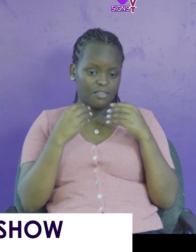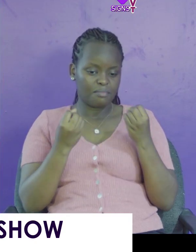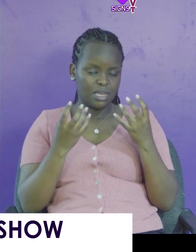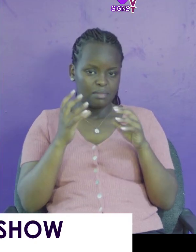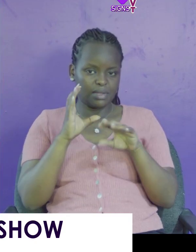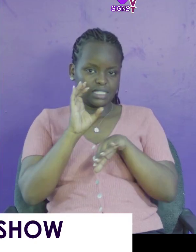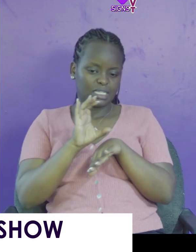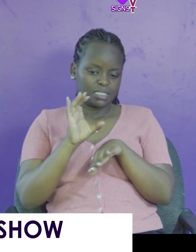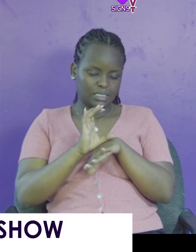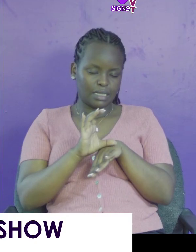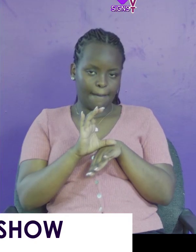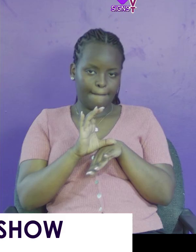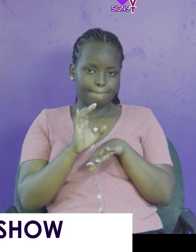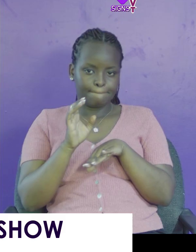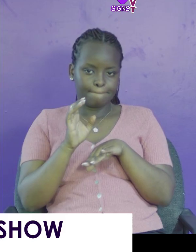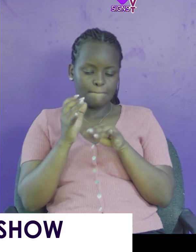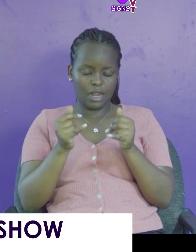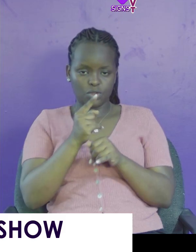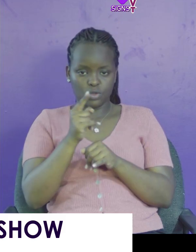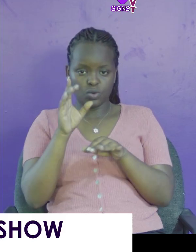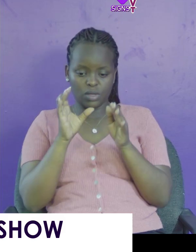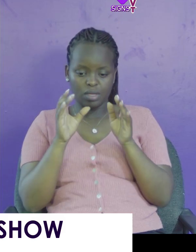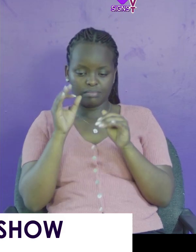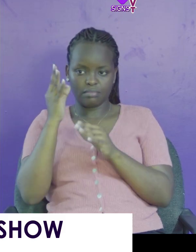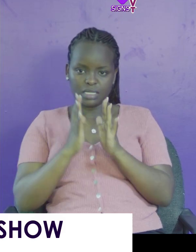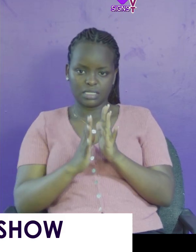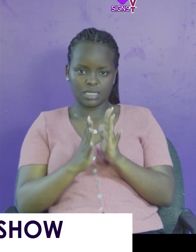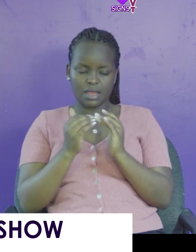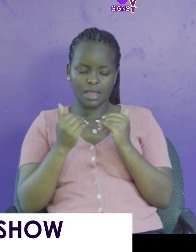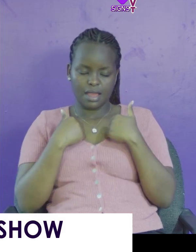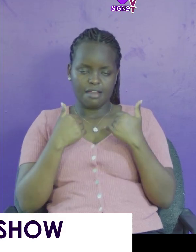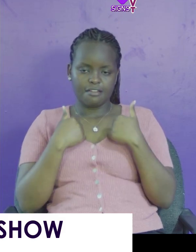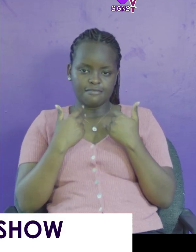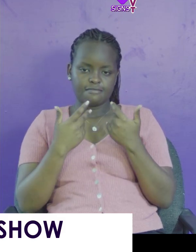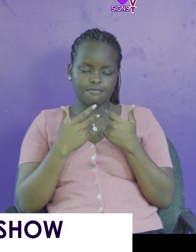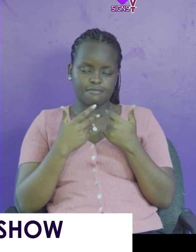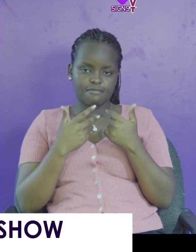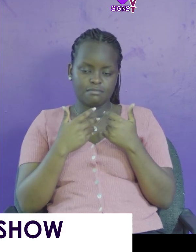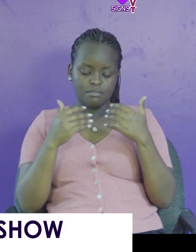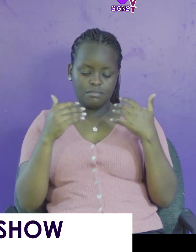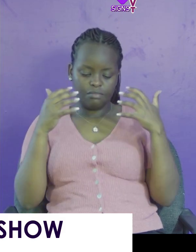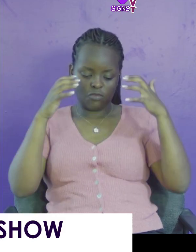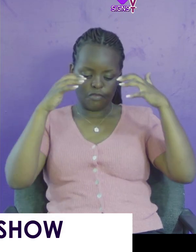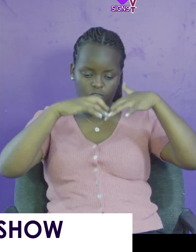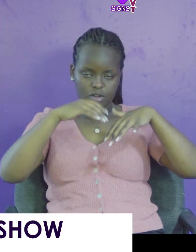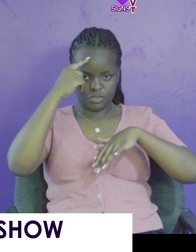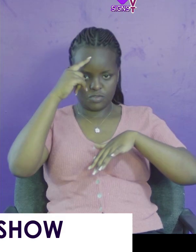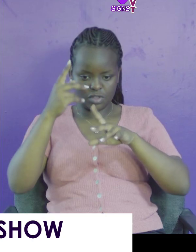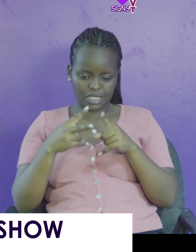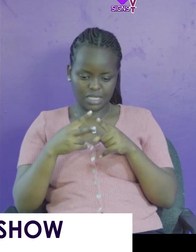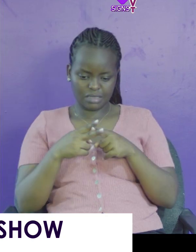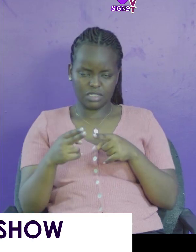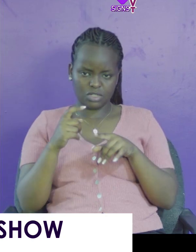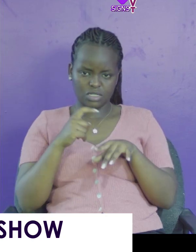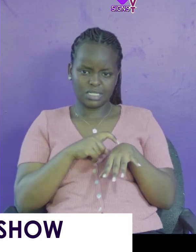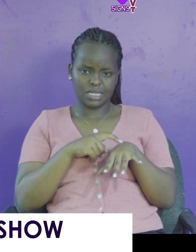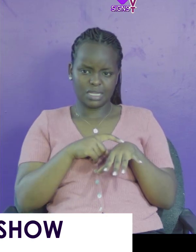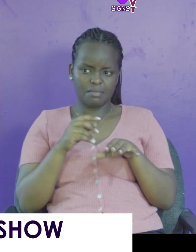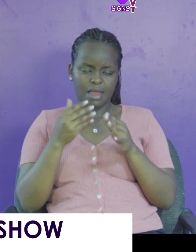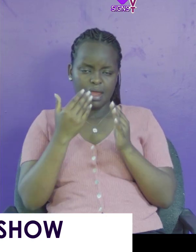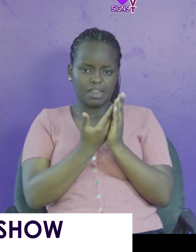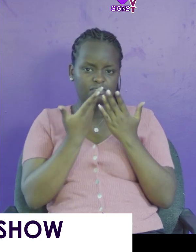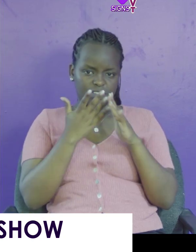now that you are a pastor. Yes. Who have forums for circumcision, where they Yes. bring children, you bring your Yes.